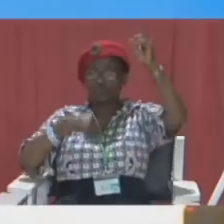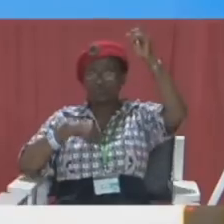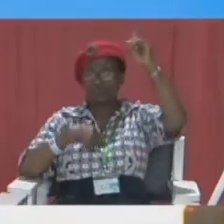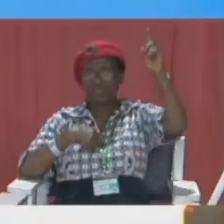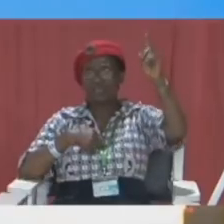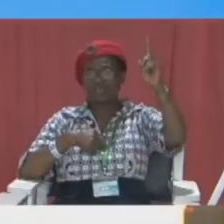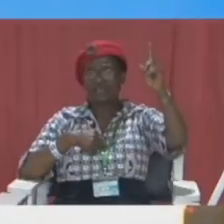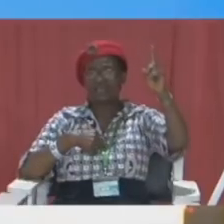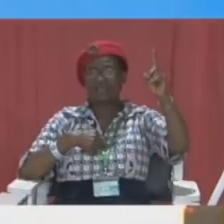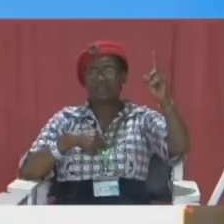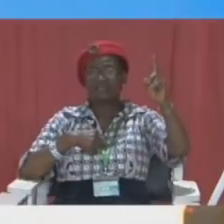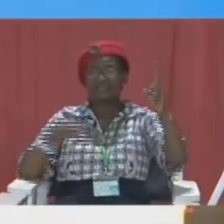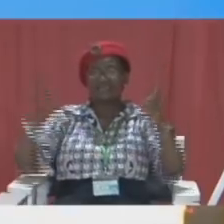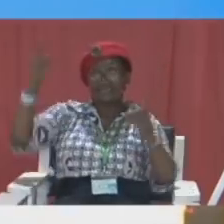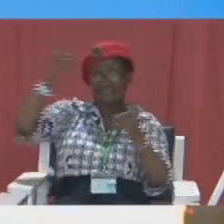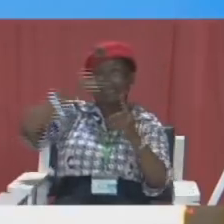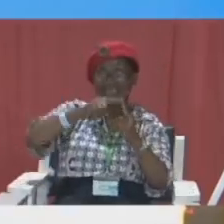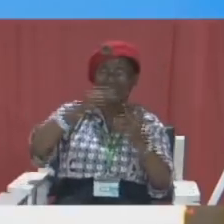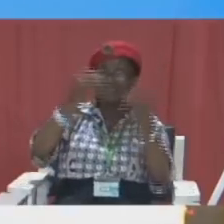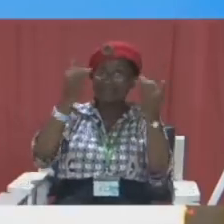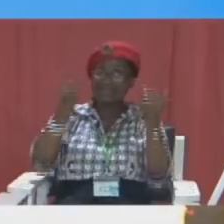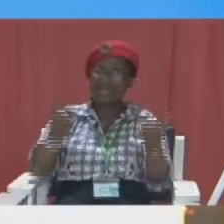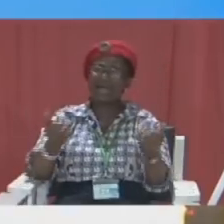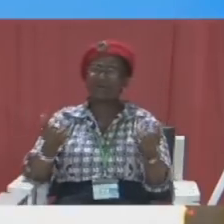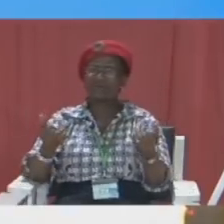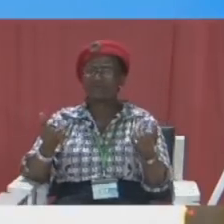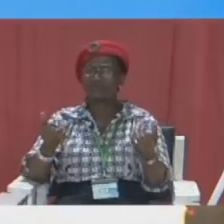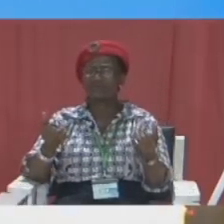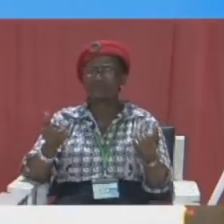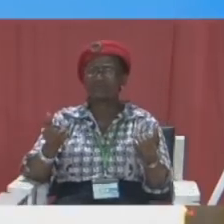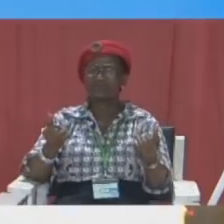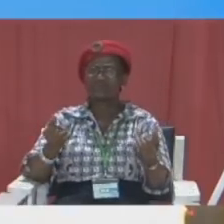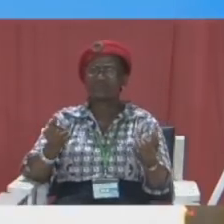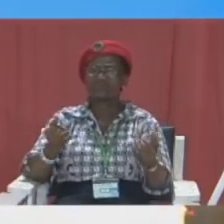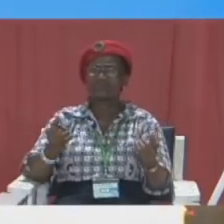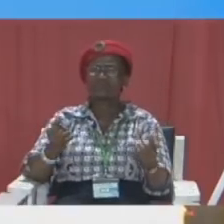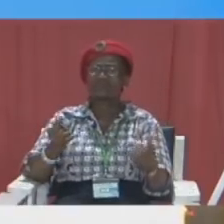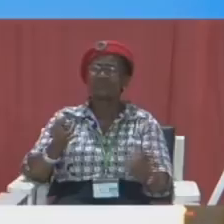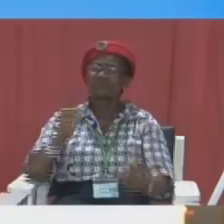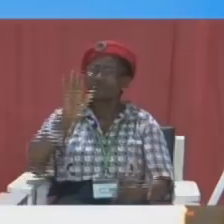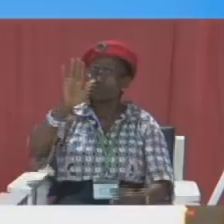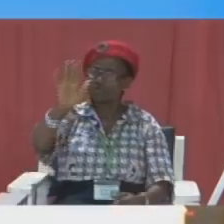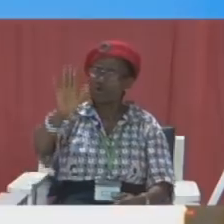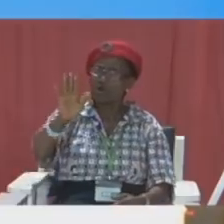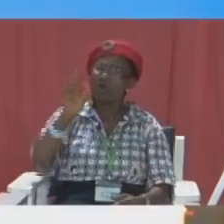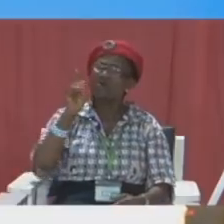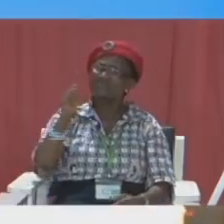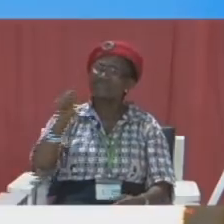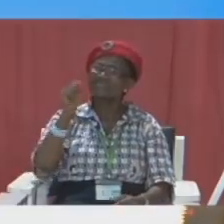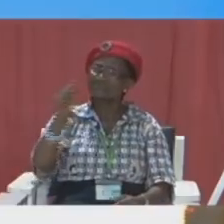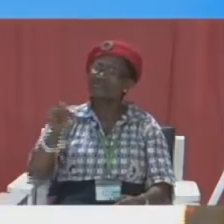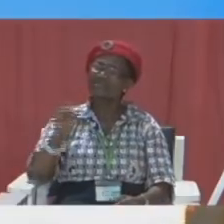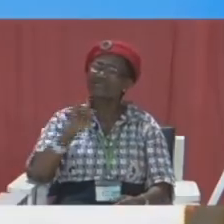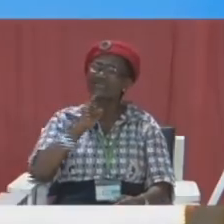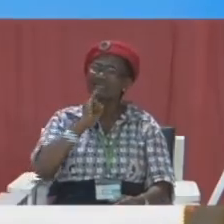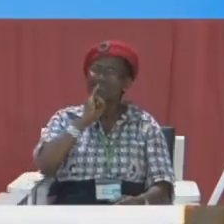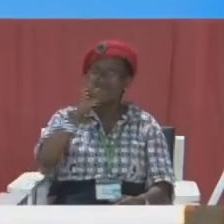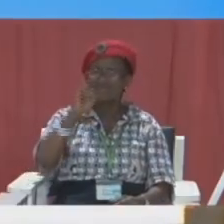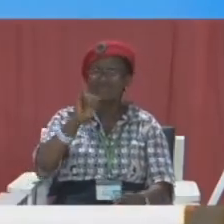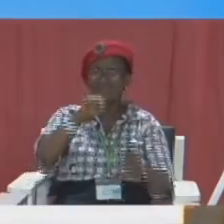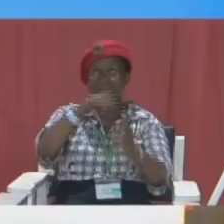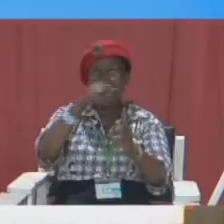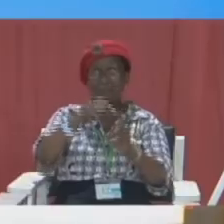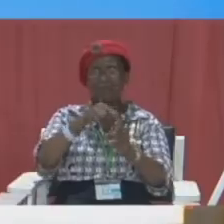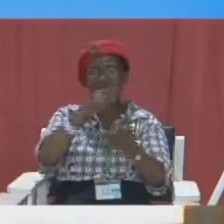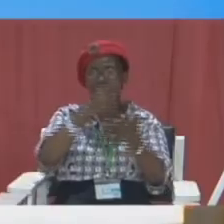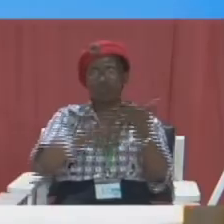now. Titi di akoko yi. Your testimony is about what God has done for you. We are here and we are